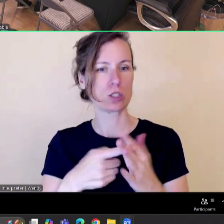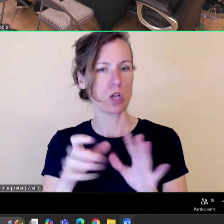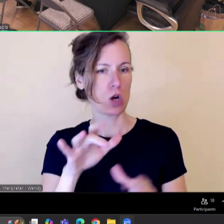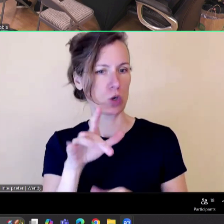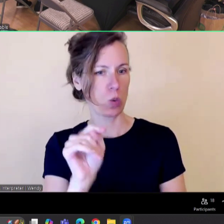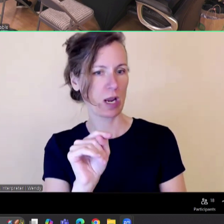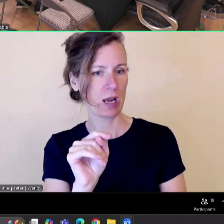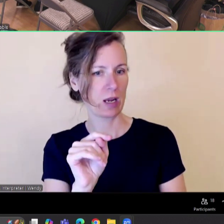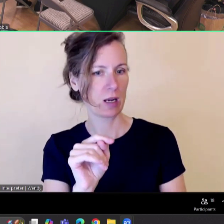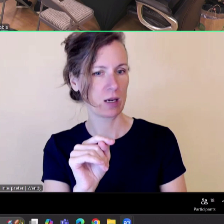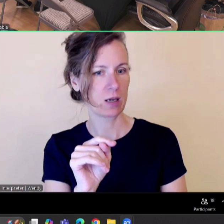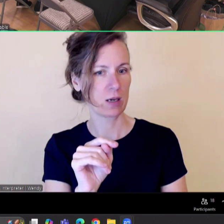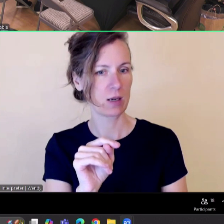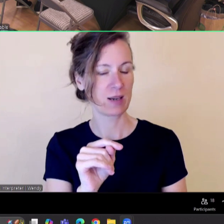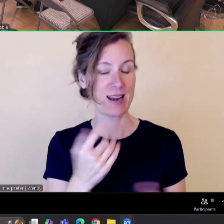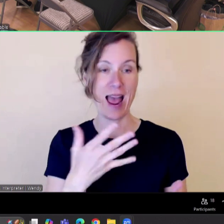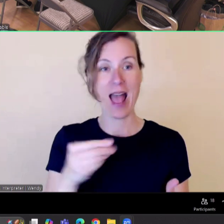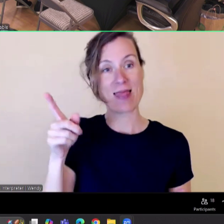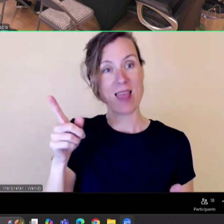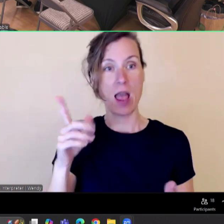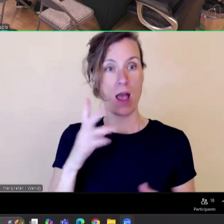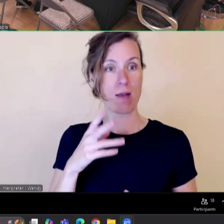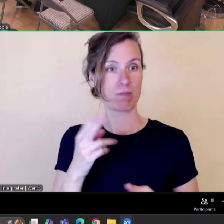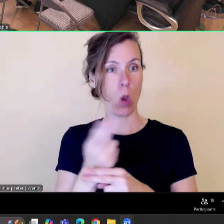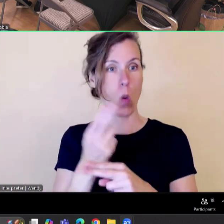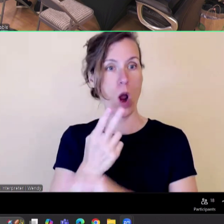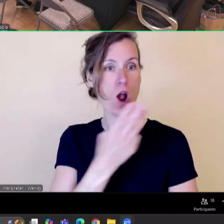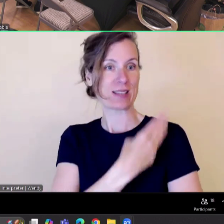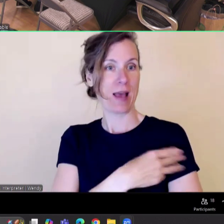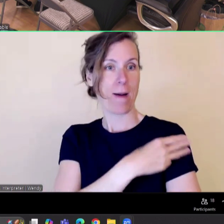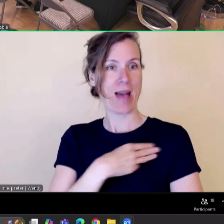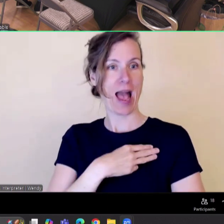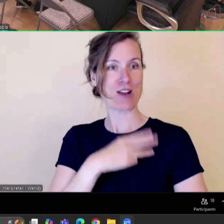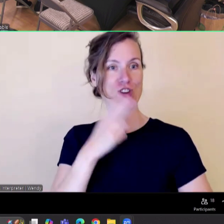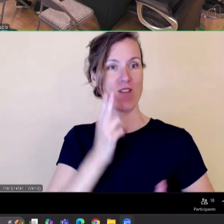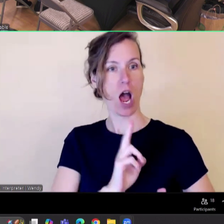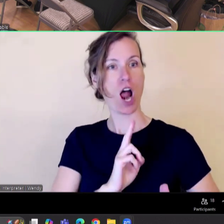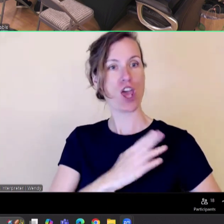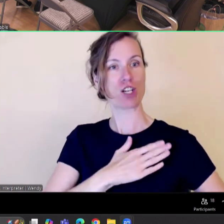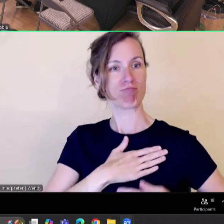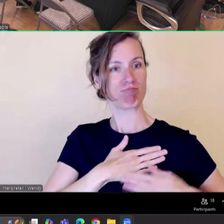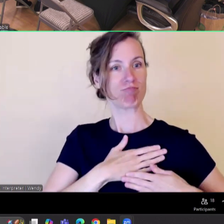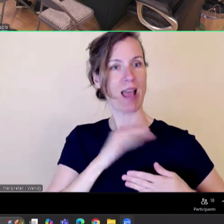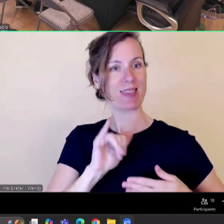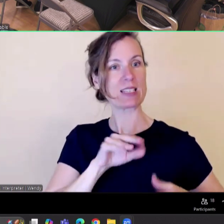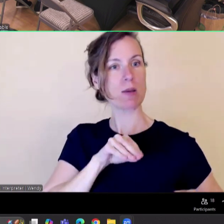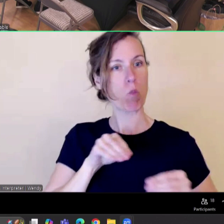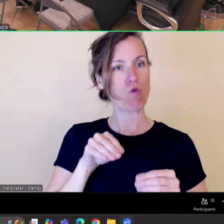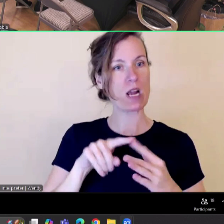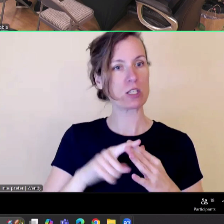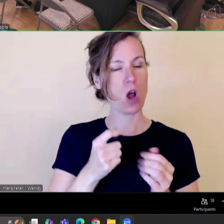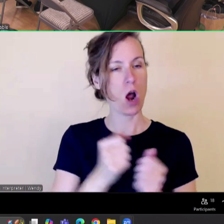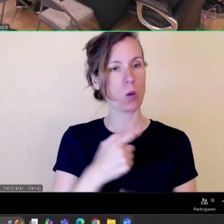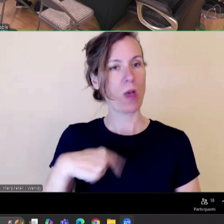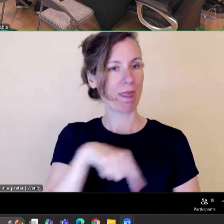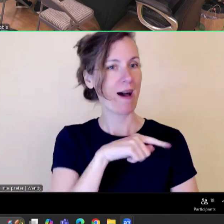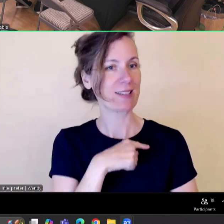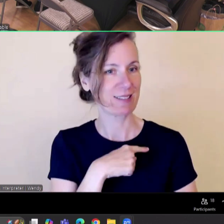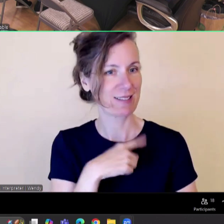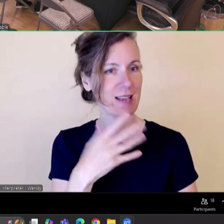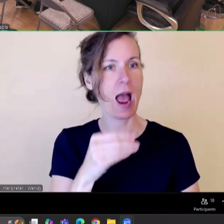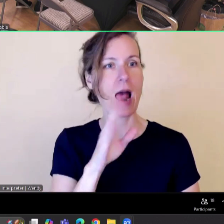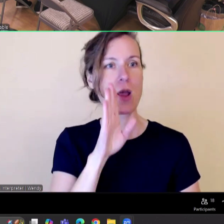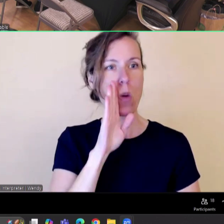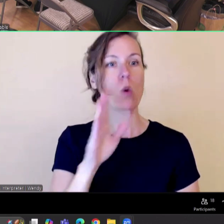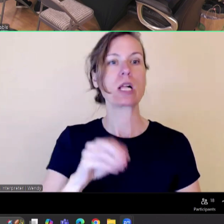wear it as a badge of honor that, hey, we are starting this. This movement is starting with us. And it is going to absolutely spread.